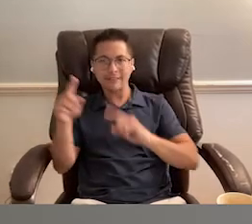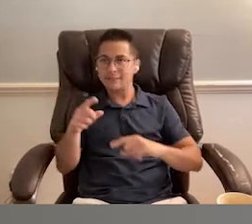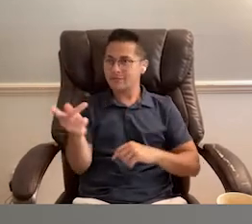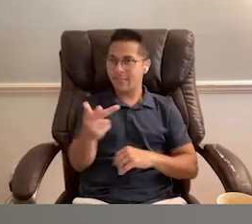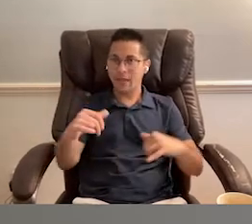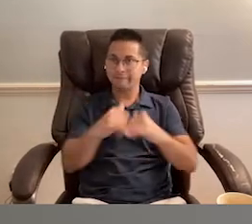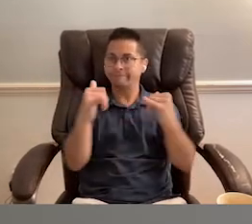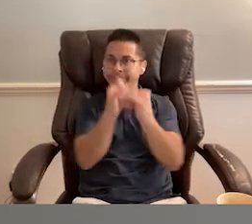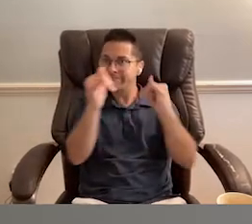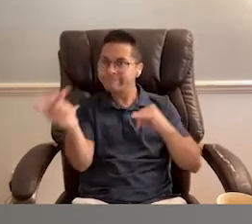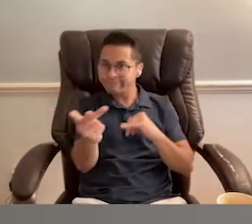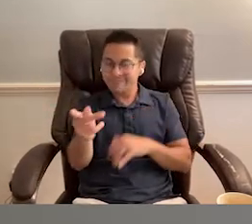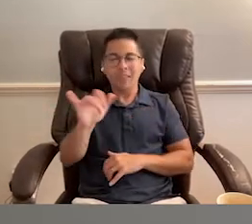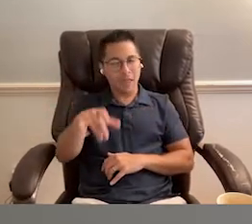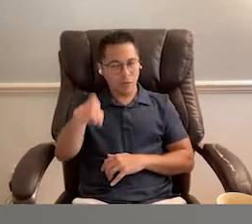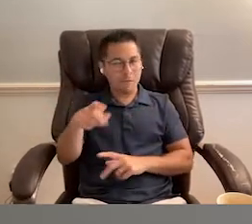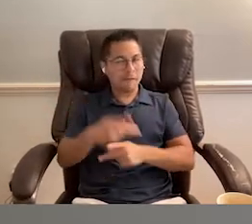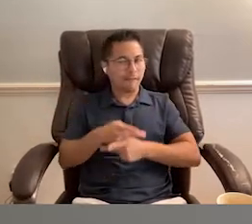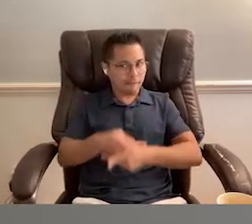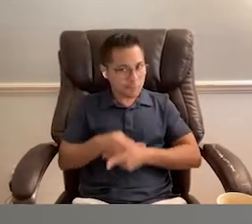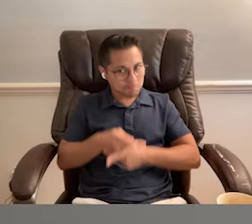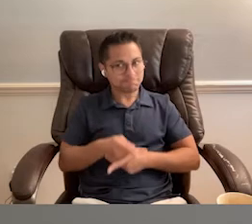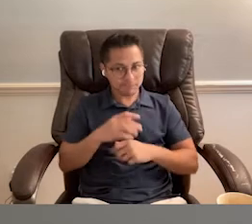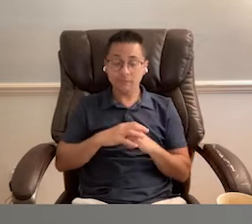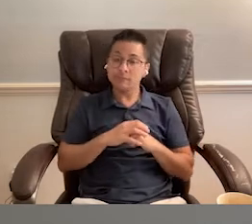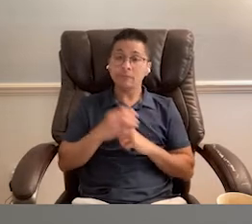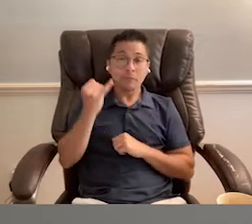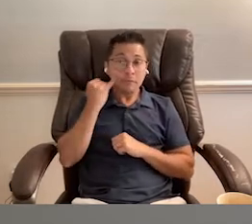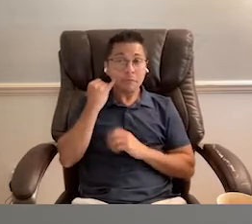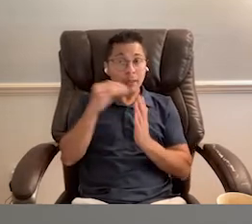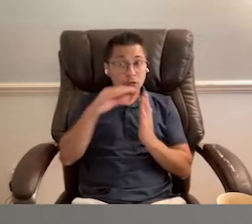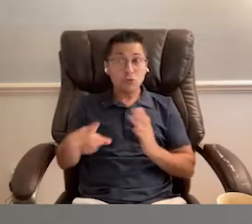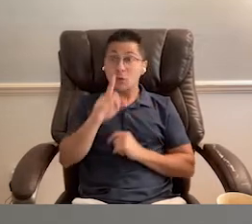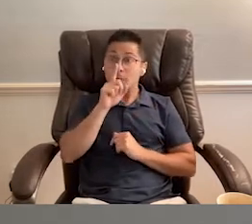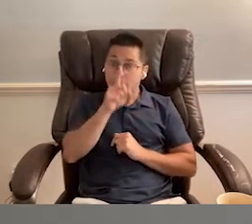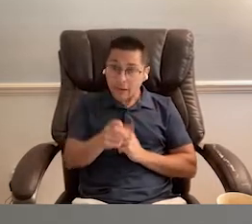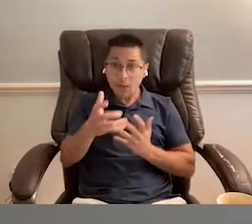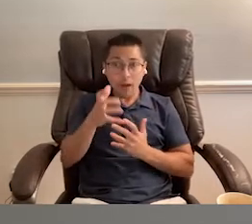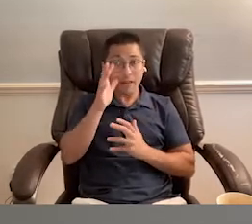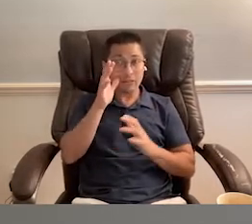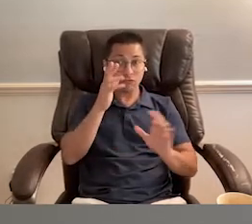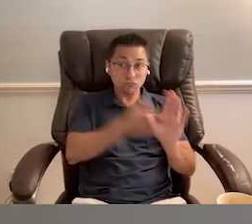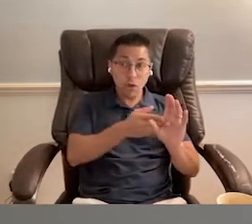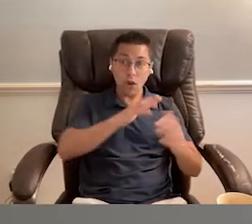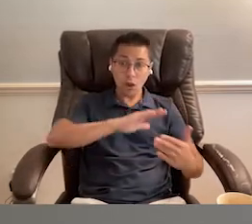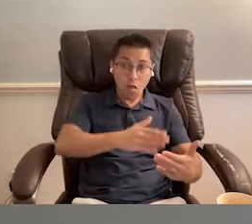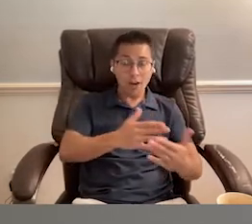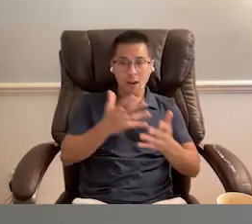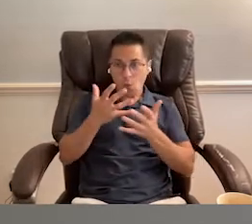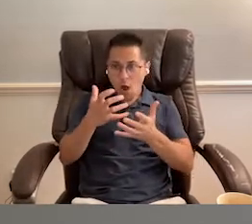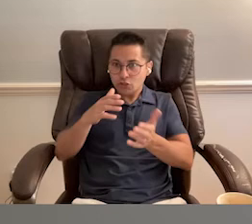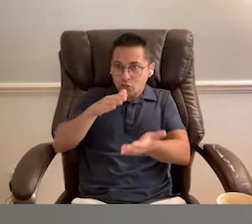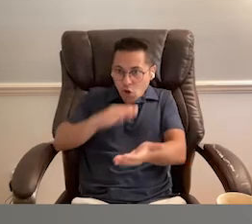heads. So that's what we have to be careful of too. It's like if the student really wants to be in culinary and wants to